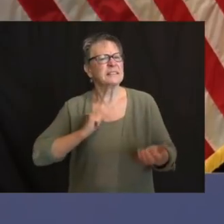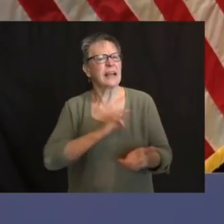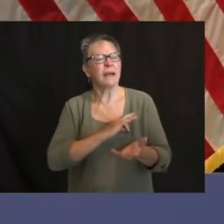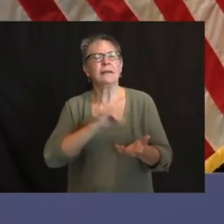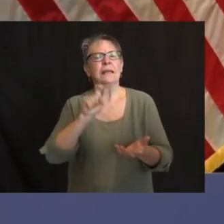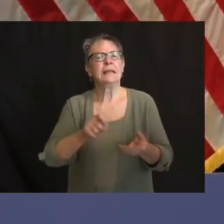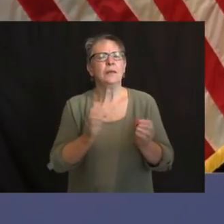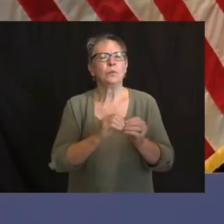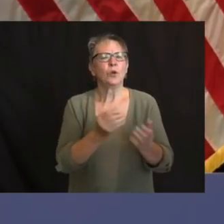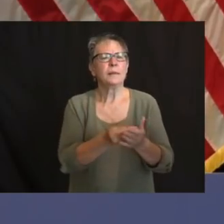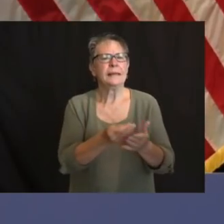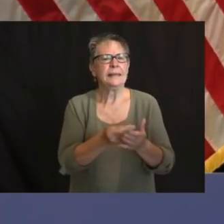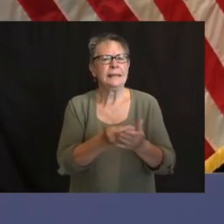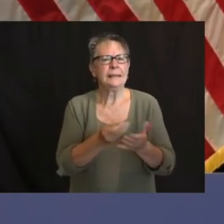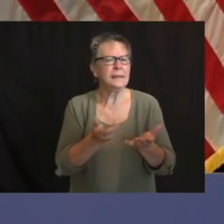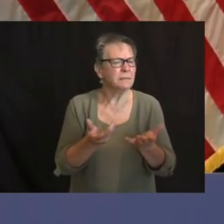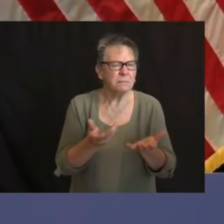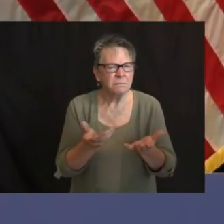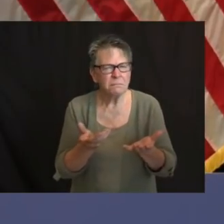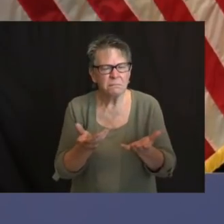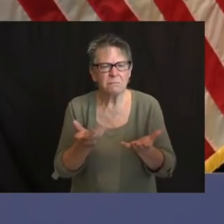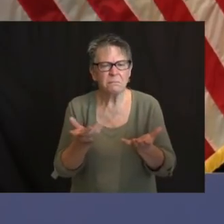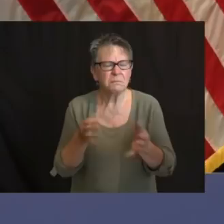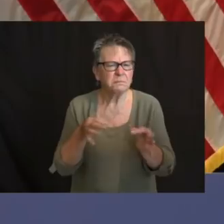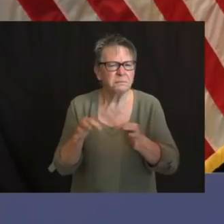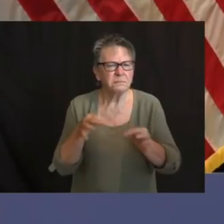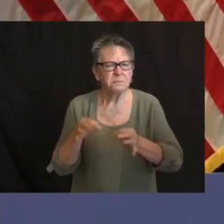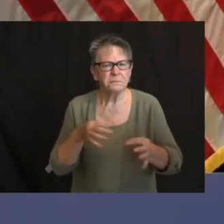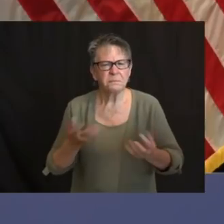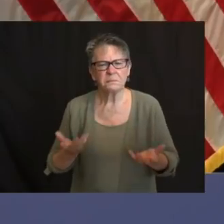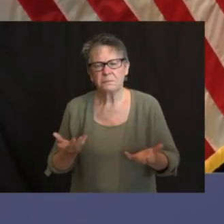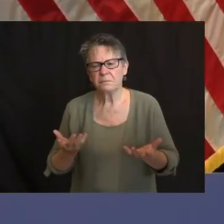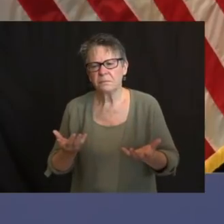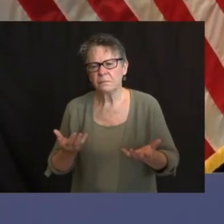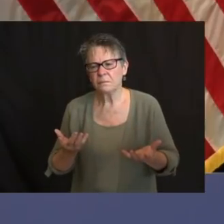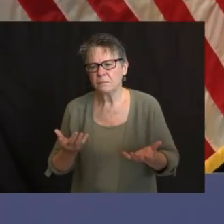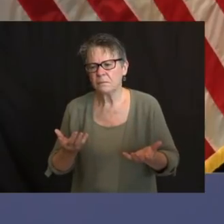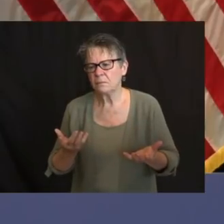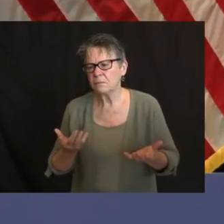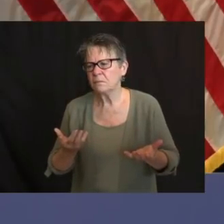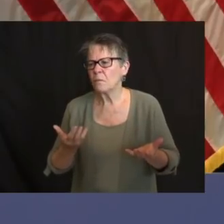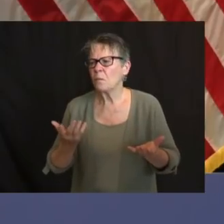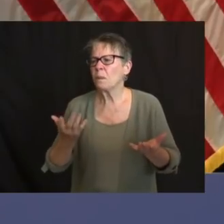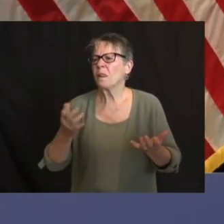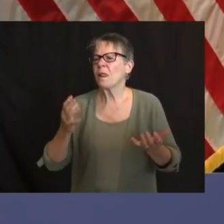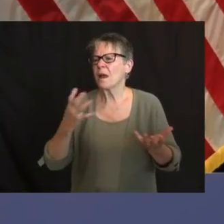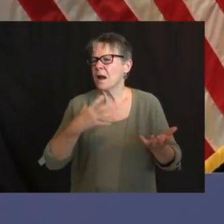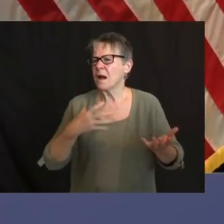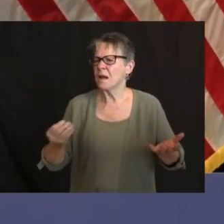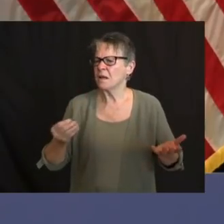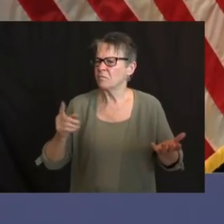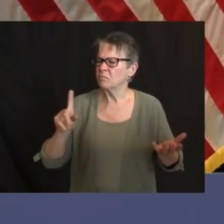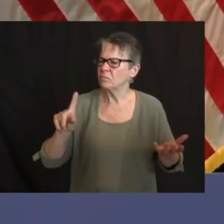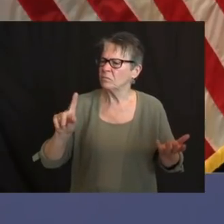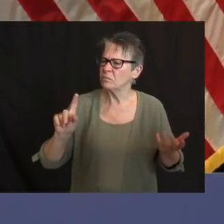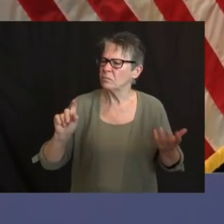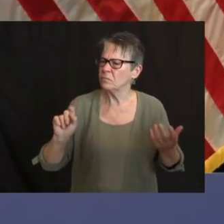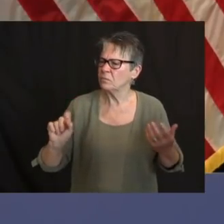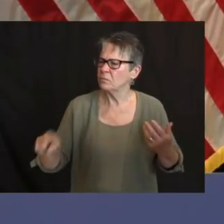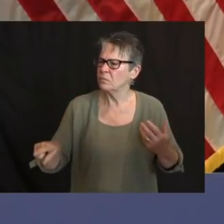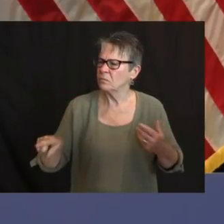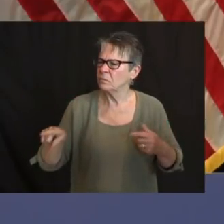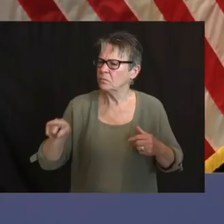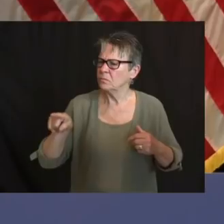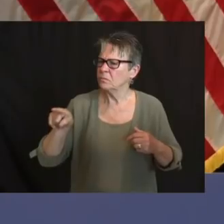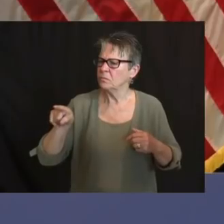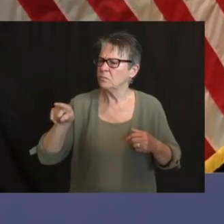1,600 people? 2 more. I don't think you answered Sam's question about what took so long to get this program off the ground, and I'm also curious about that.